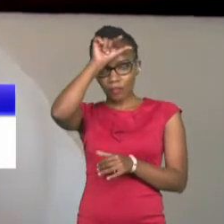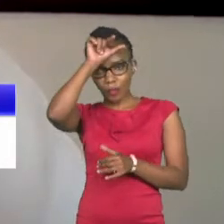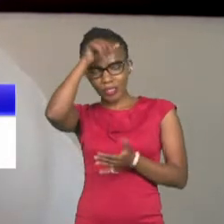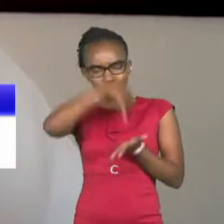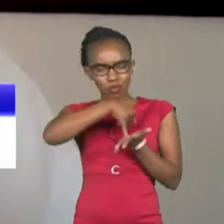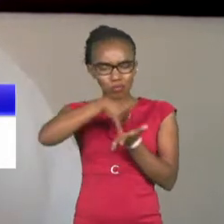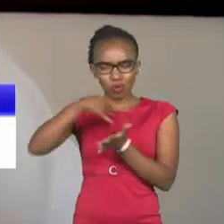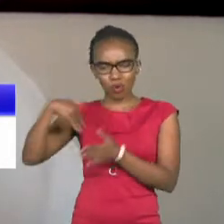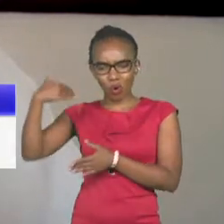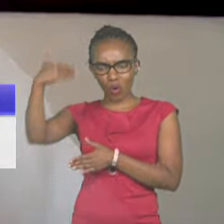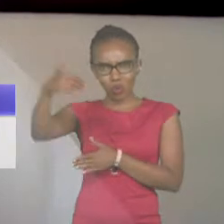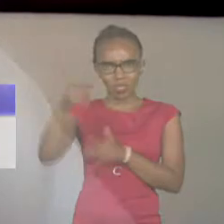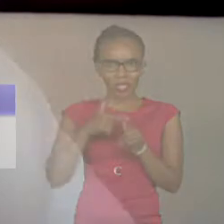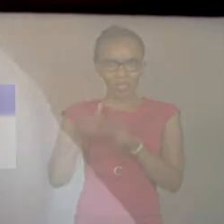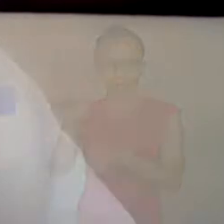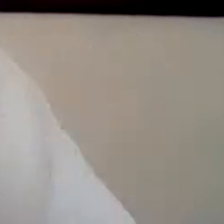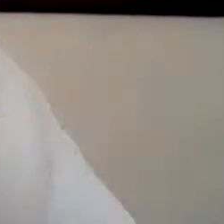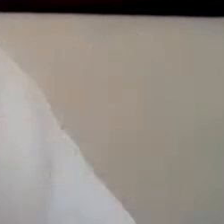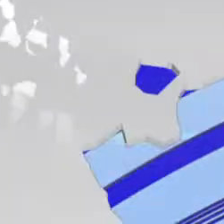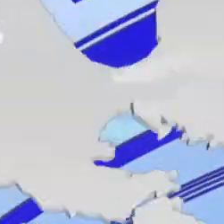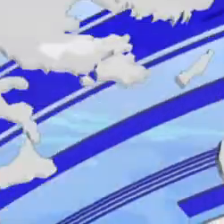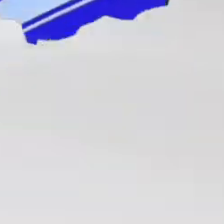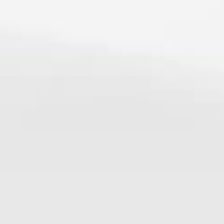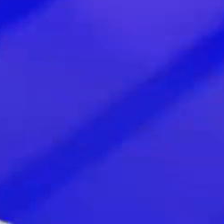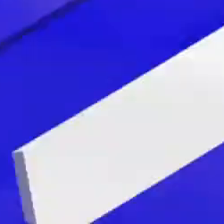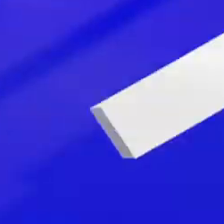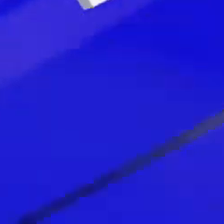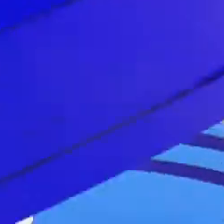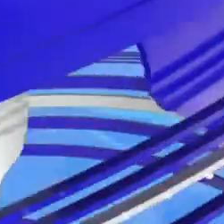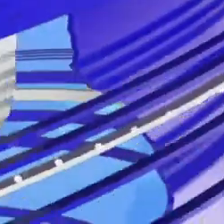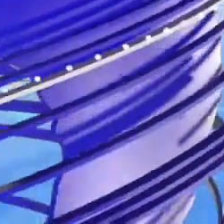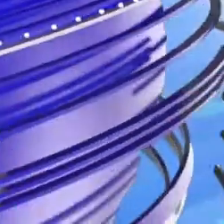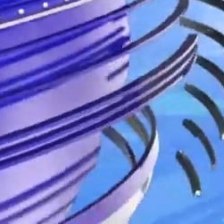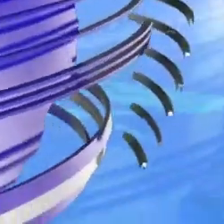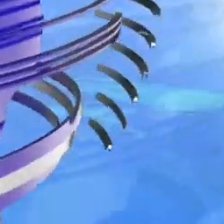intervention, that's an area I would not invest in.